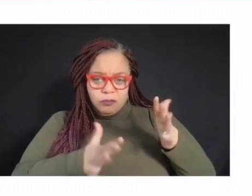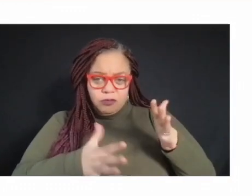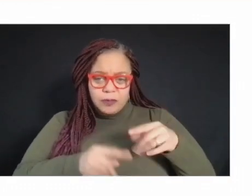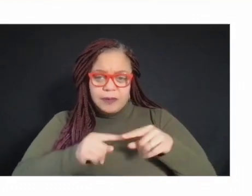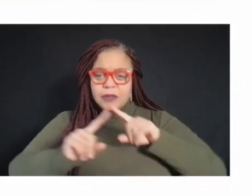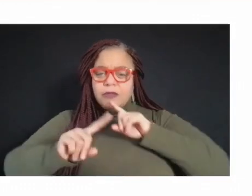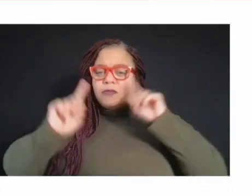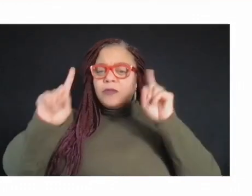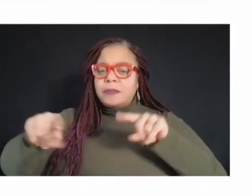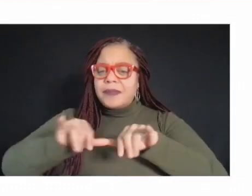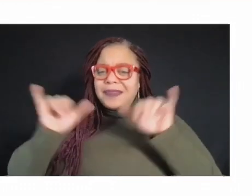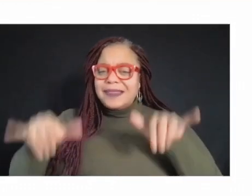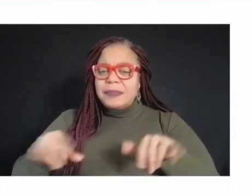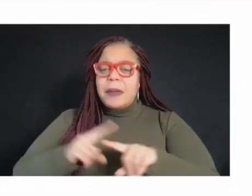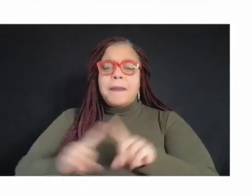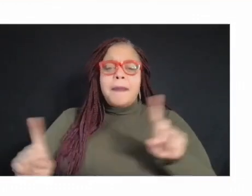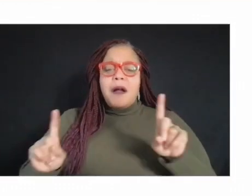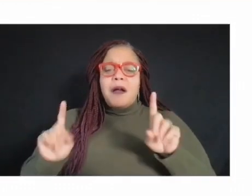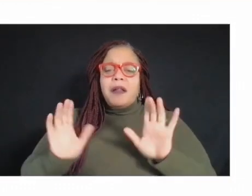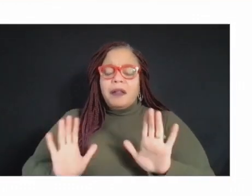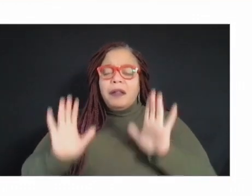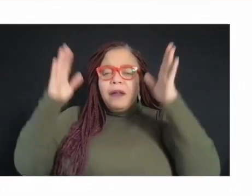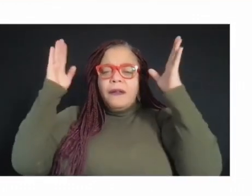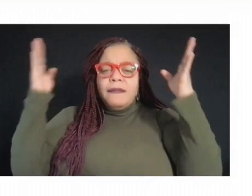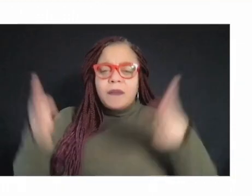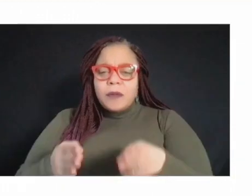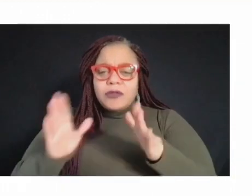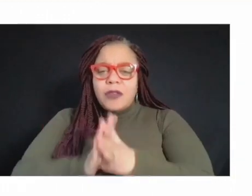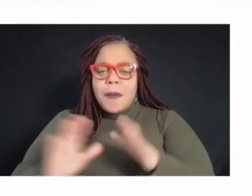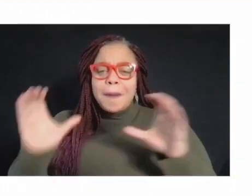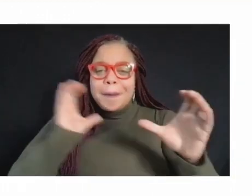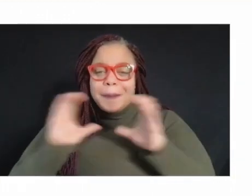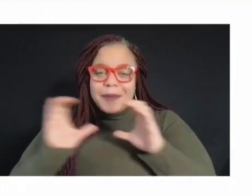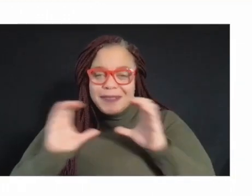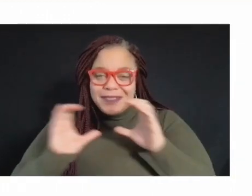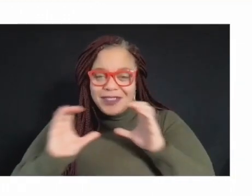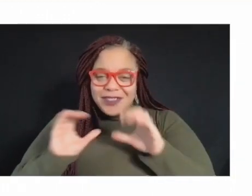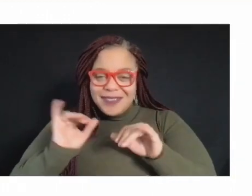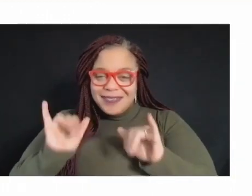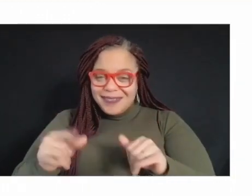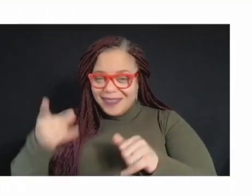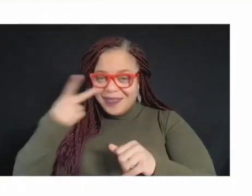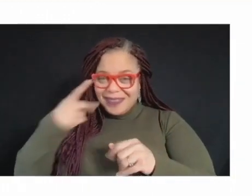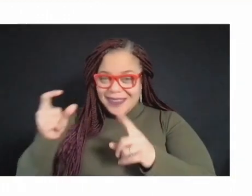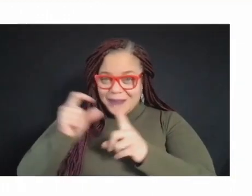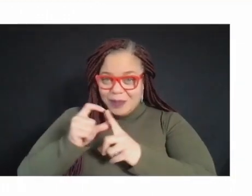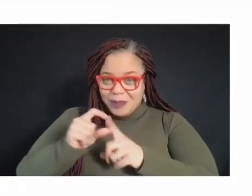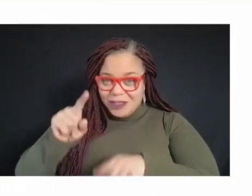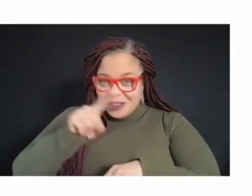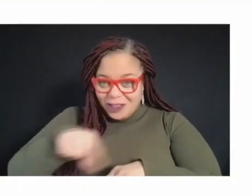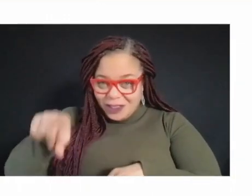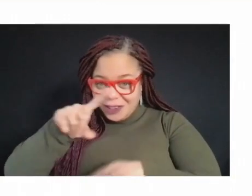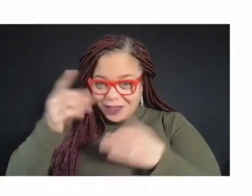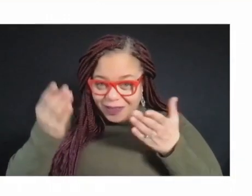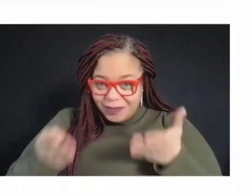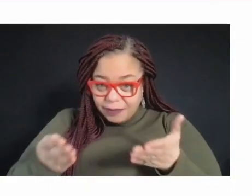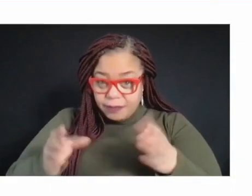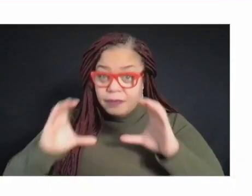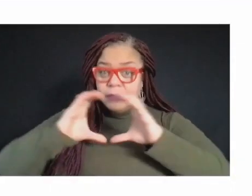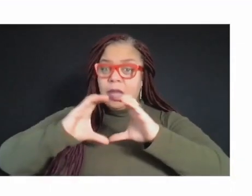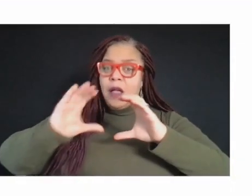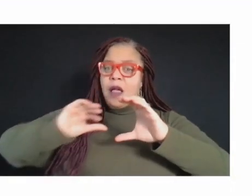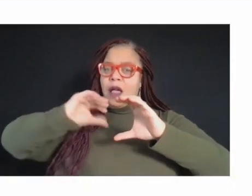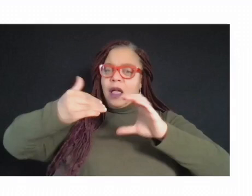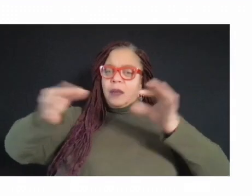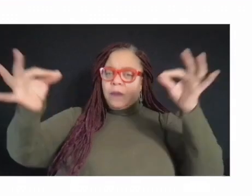on communication, which is circled, as a strategy to address misinformation, and also includes the strategic